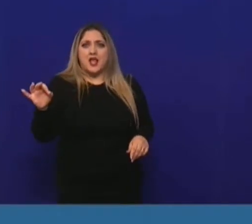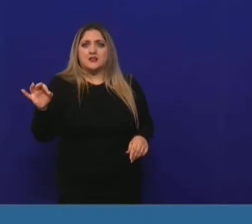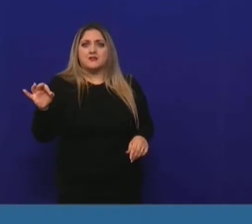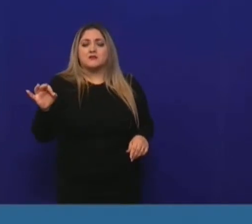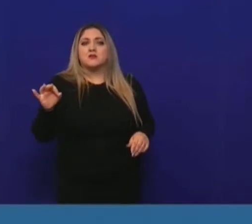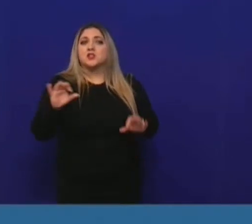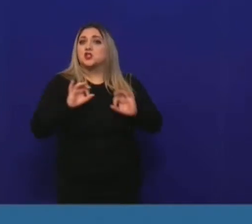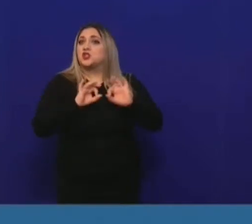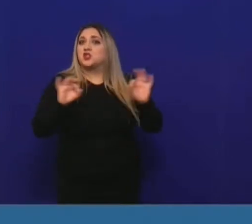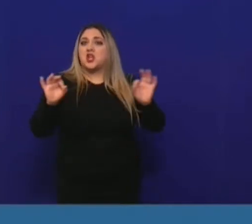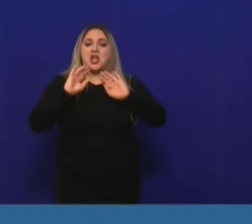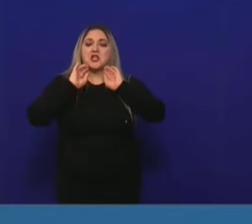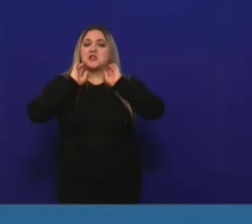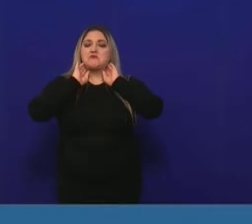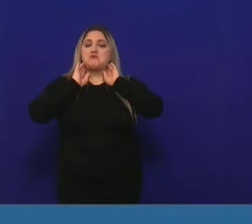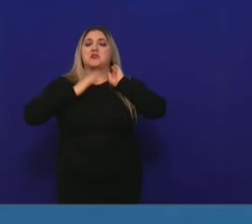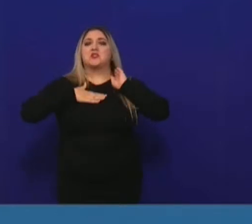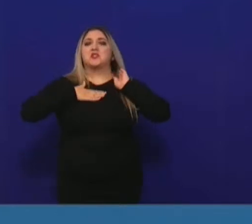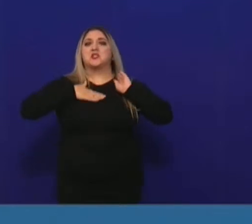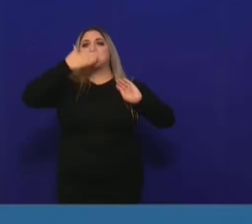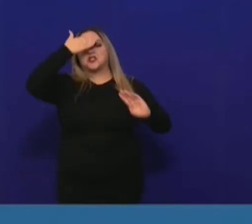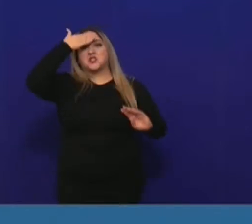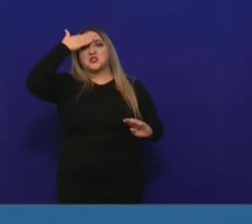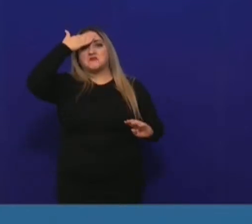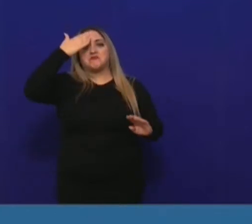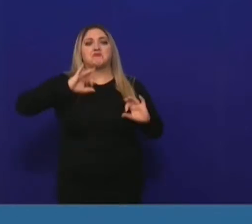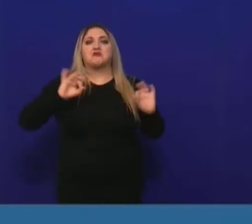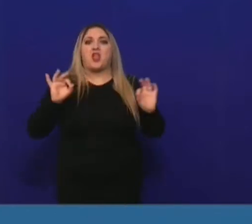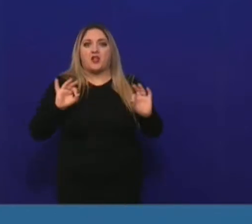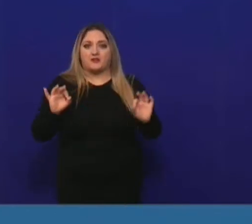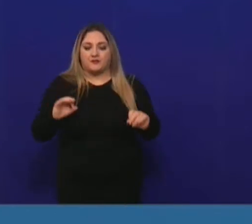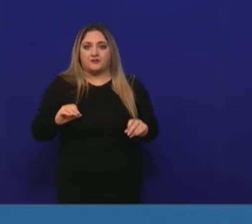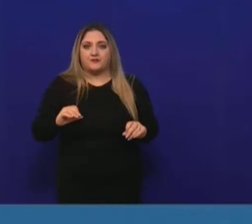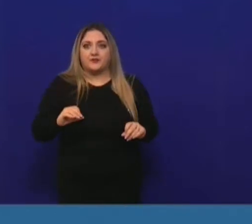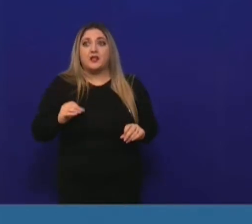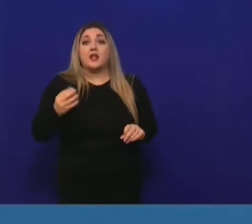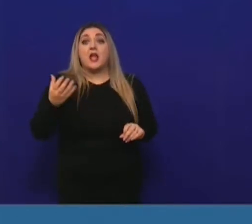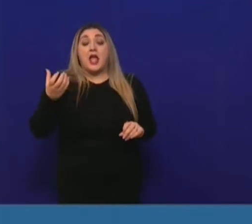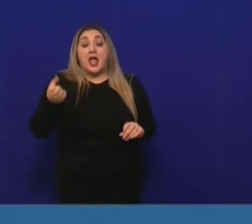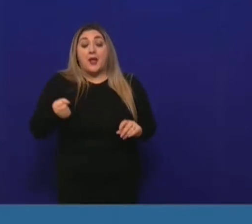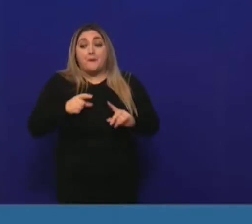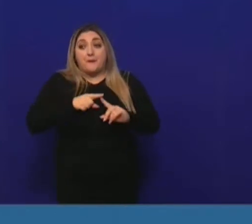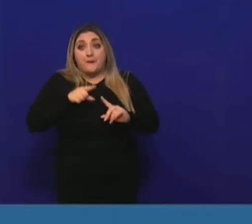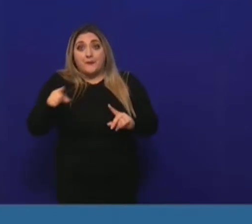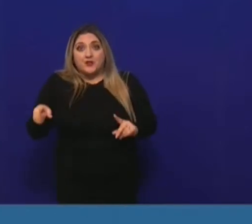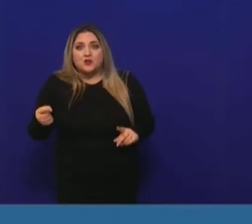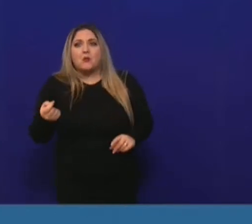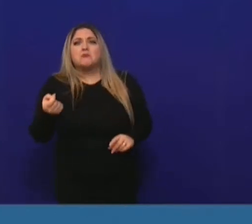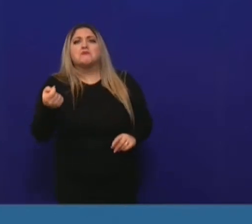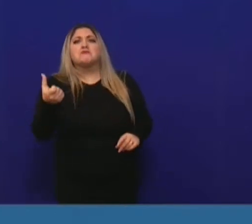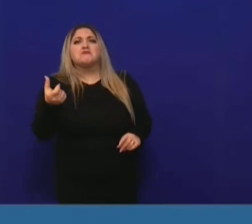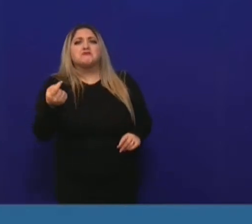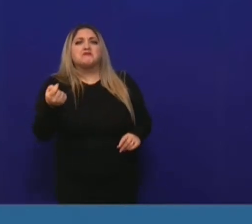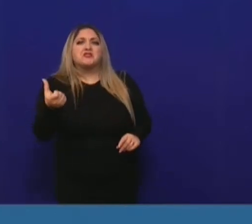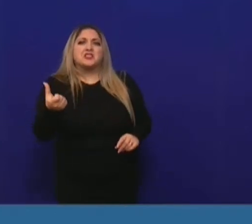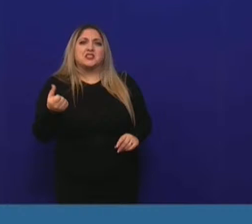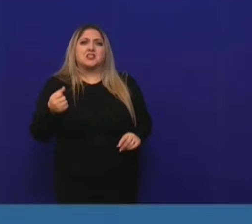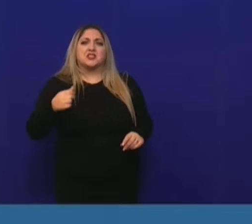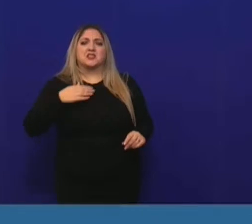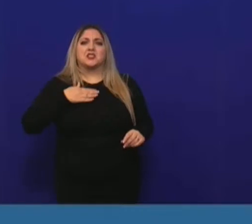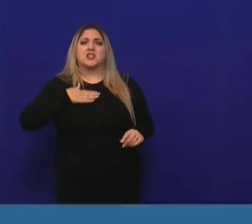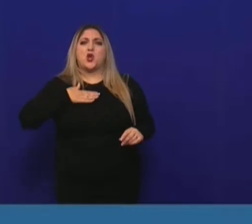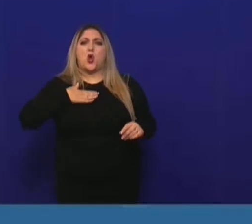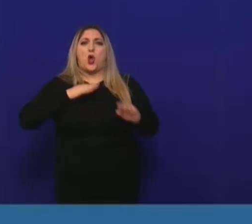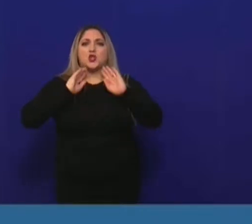sintomi. Imbagħad għandek numru sostanzjali minnhom li jkollhom sintomi li huma minimi li dawn jistgħu jibqgħu jiġu